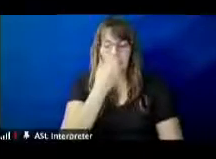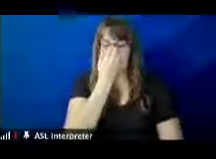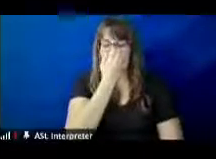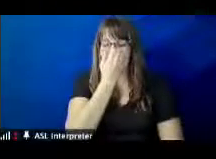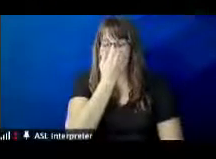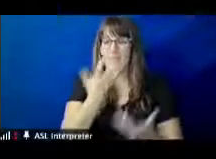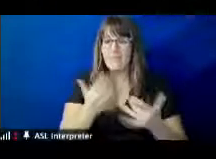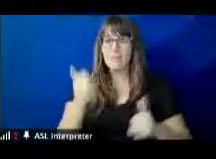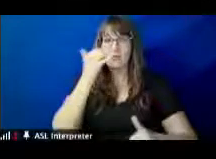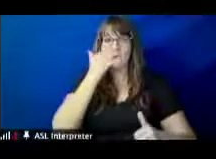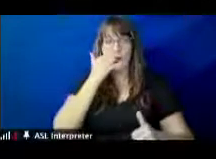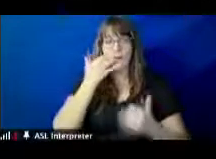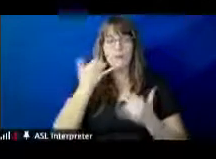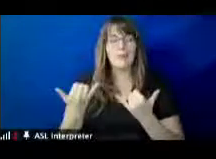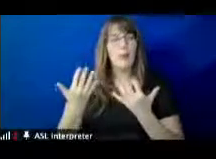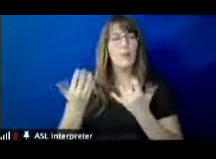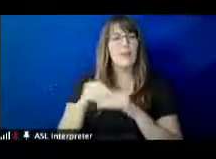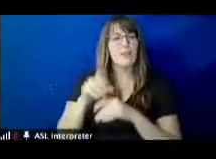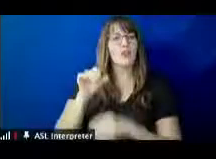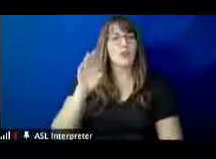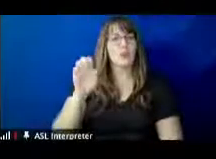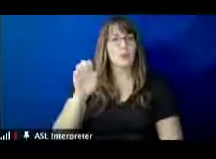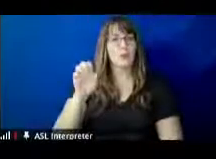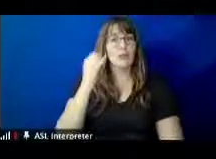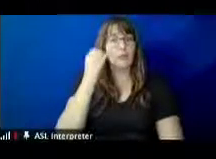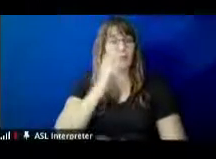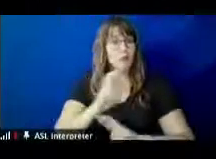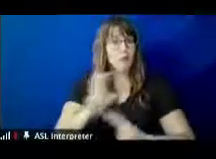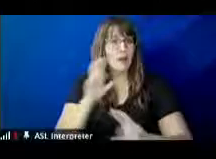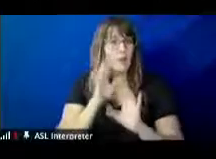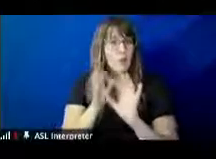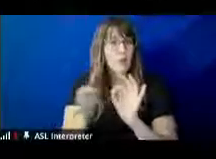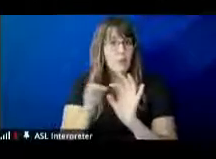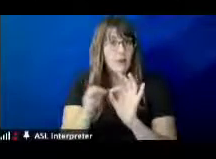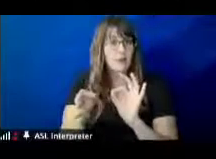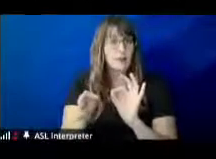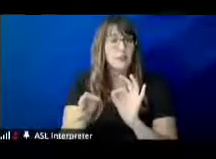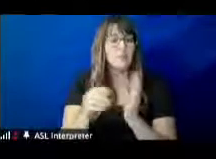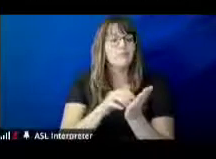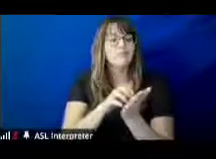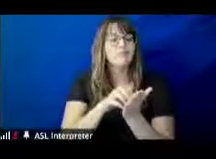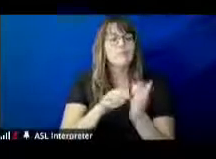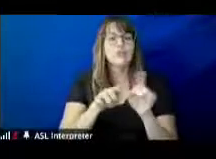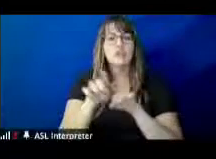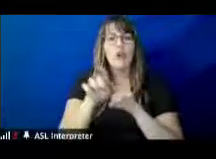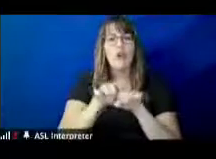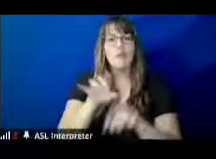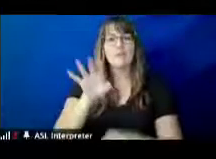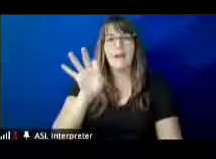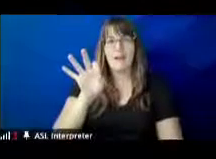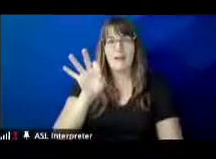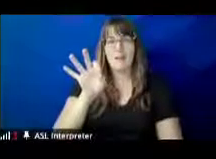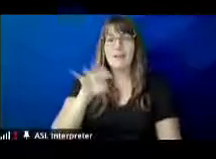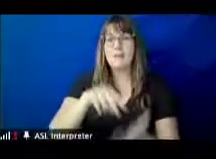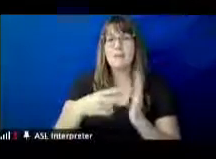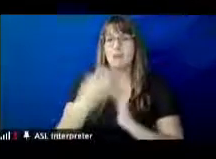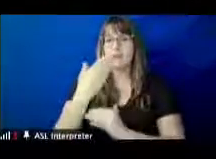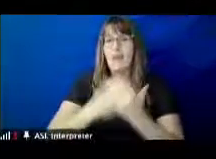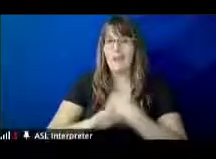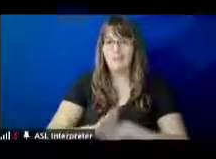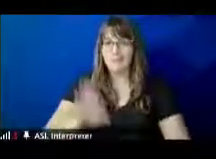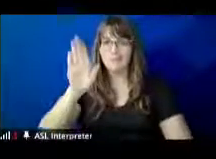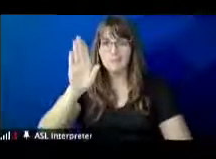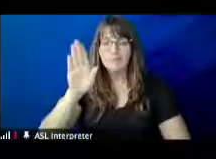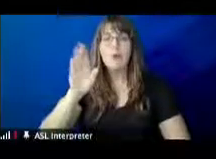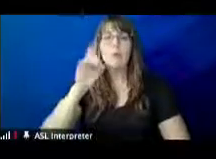in, you'll be placed in a queue. To indicate you wish to comment, please press star 9. This will raise your hand for the moderator. When